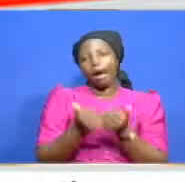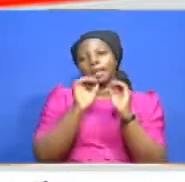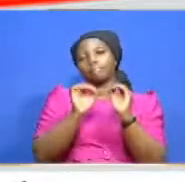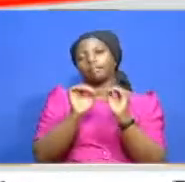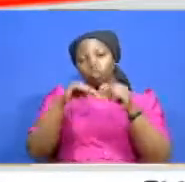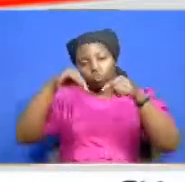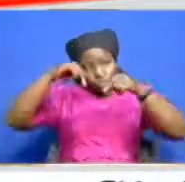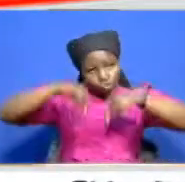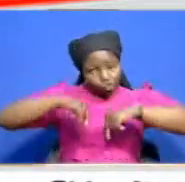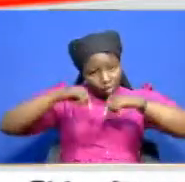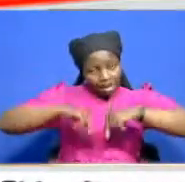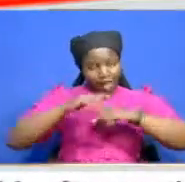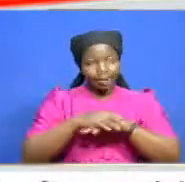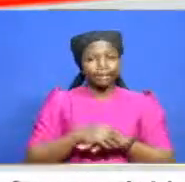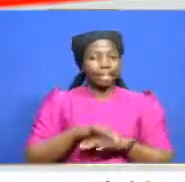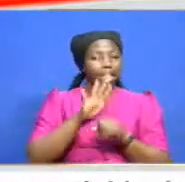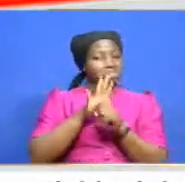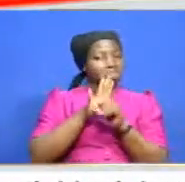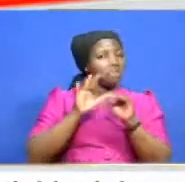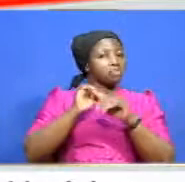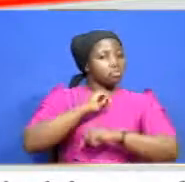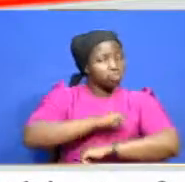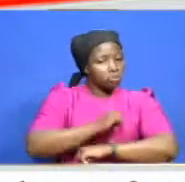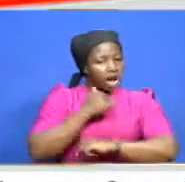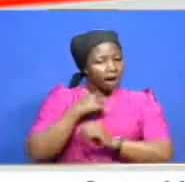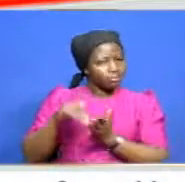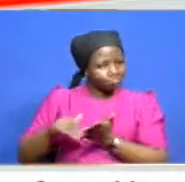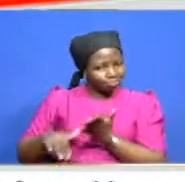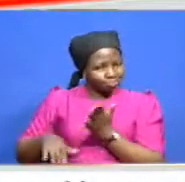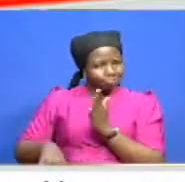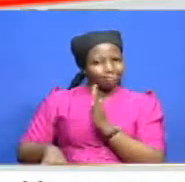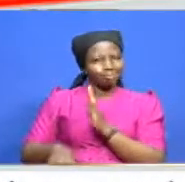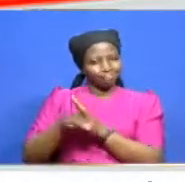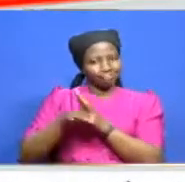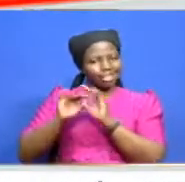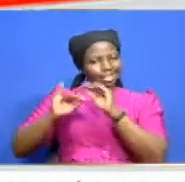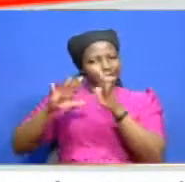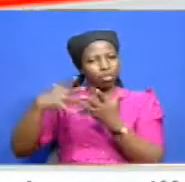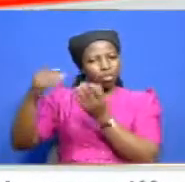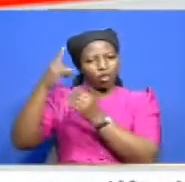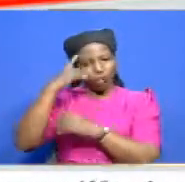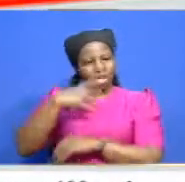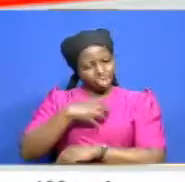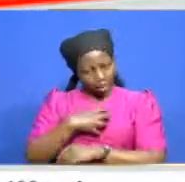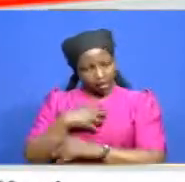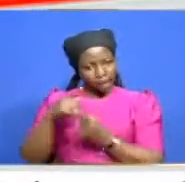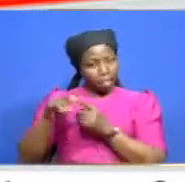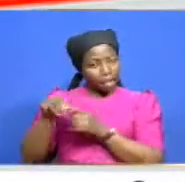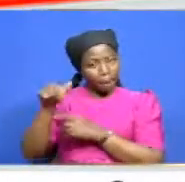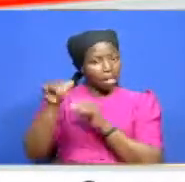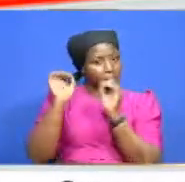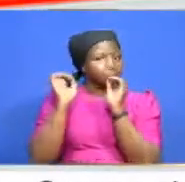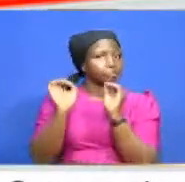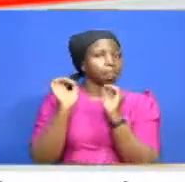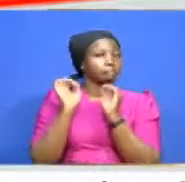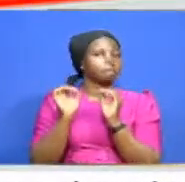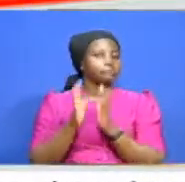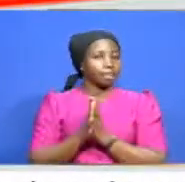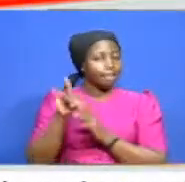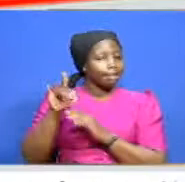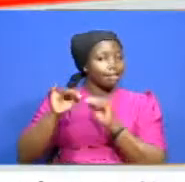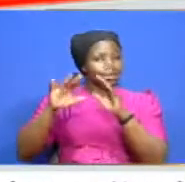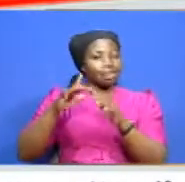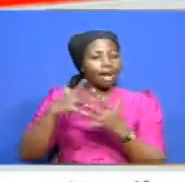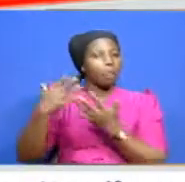have actually sent their teachers on unpaid leave. These teachers who are on paid leave went